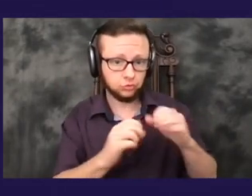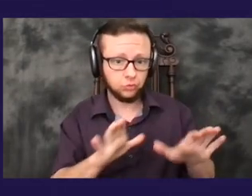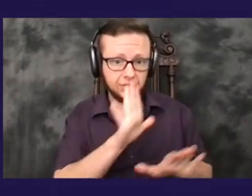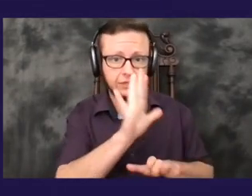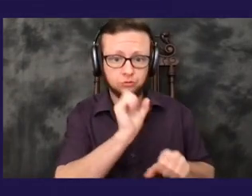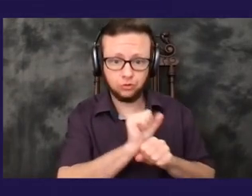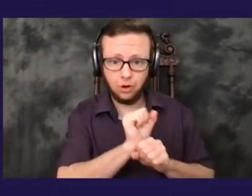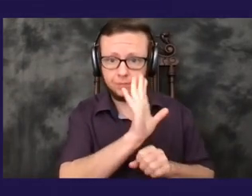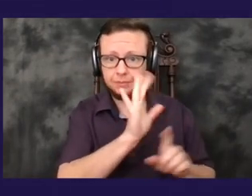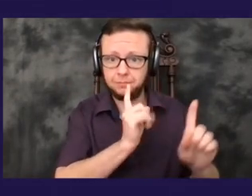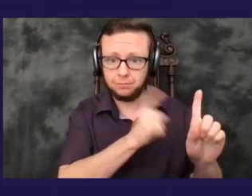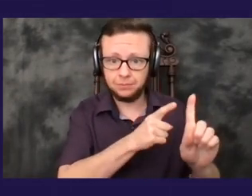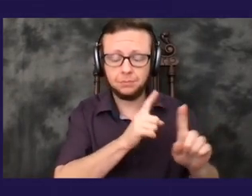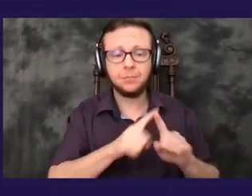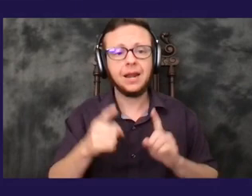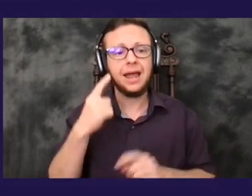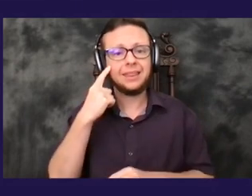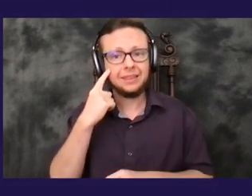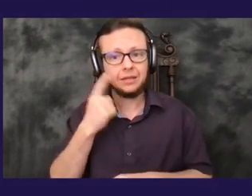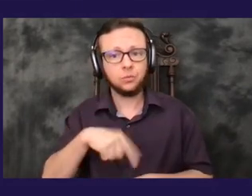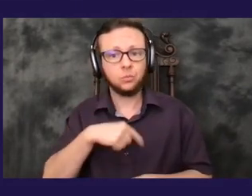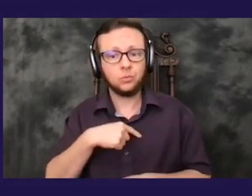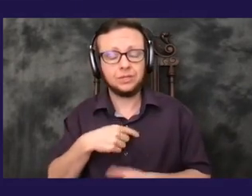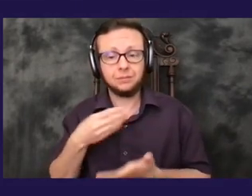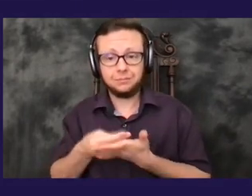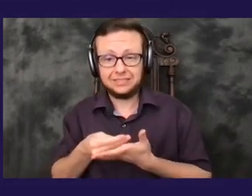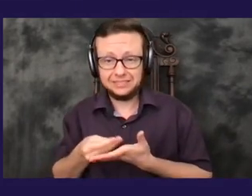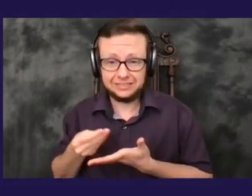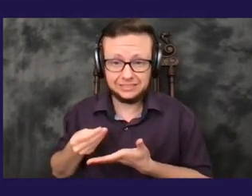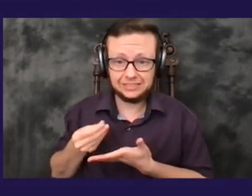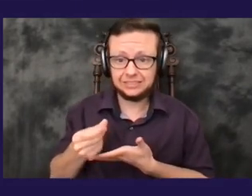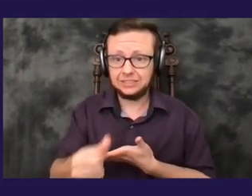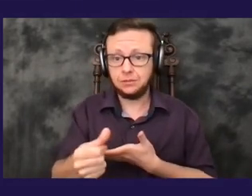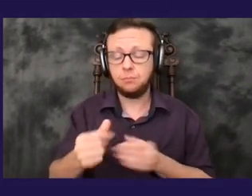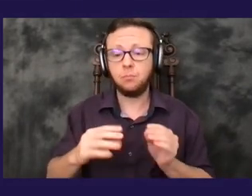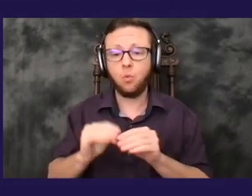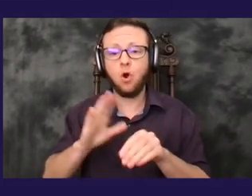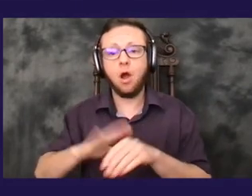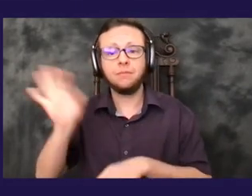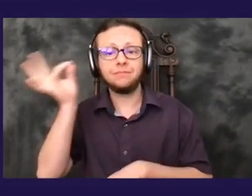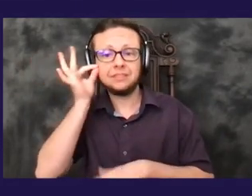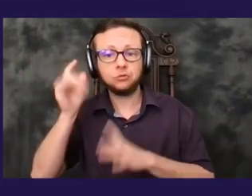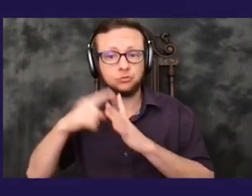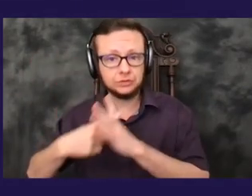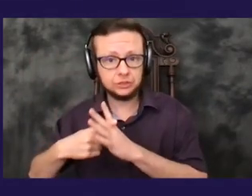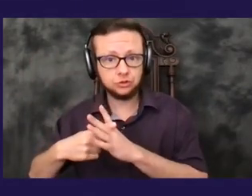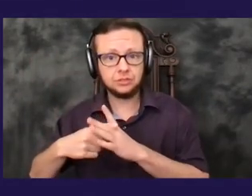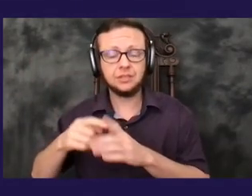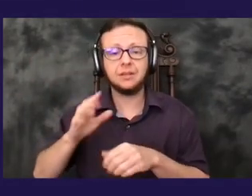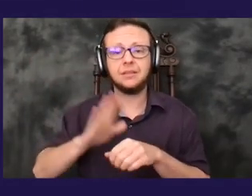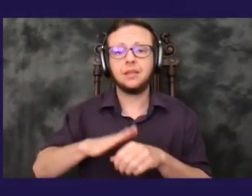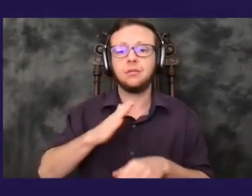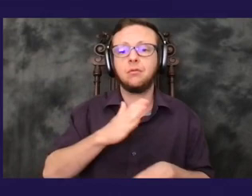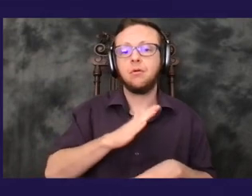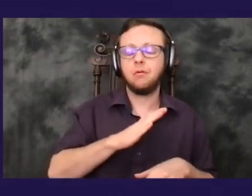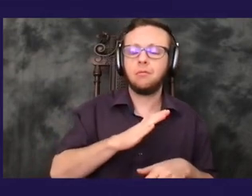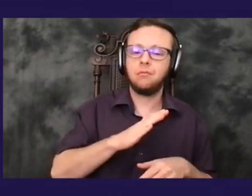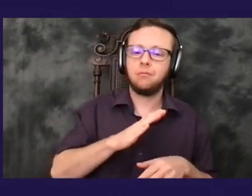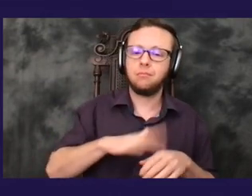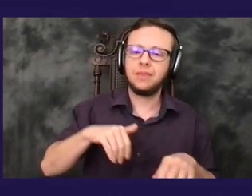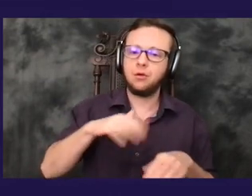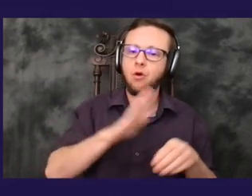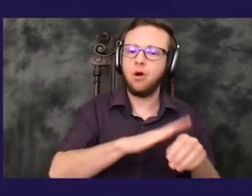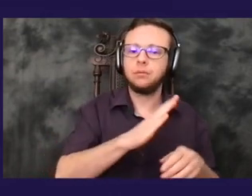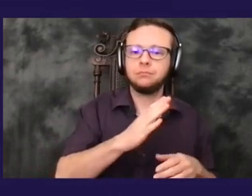think we spend more money on federal initiatives than we do on public health initiatives. And I think